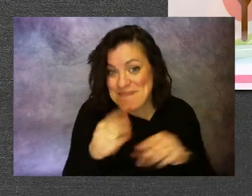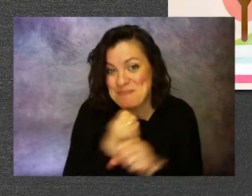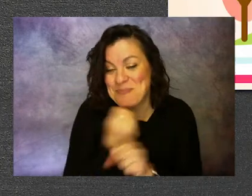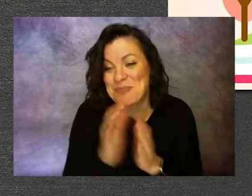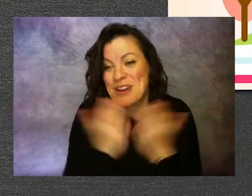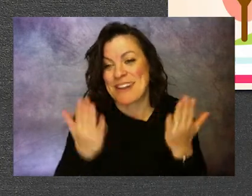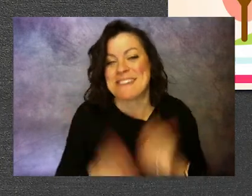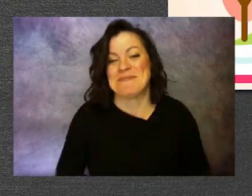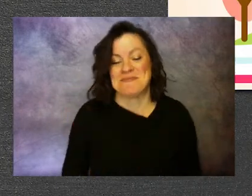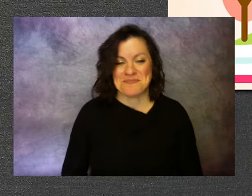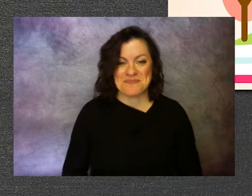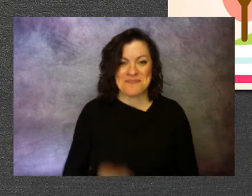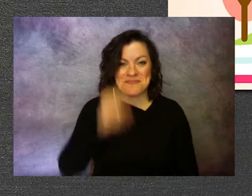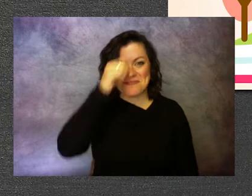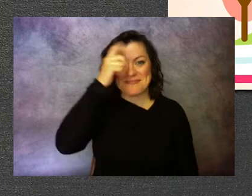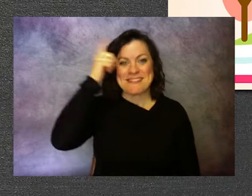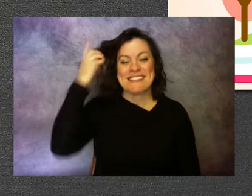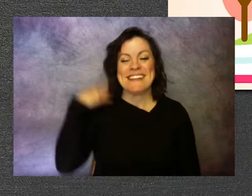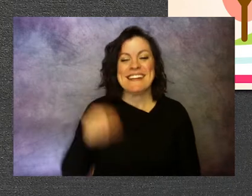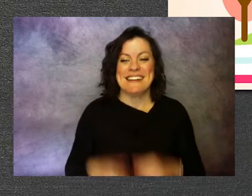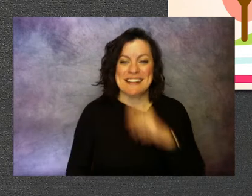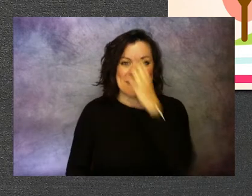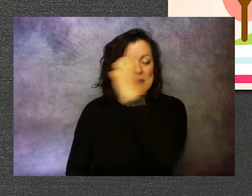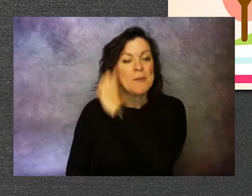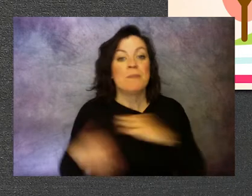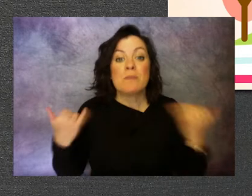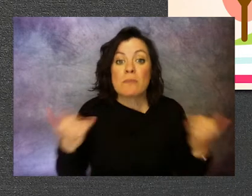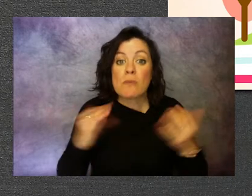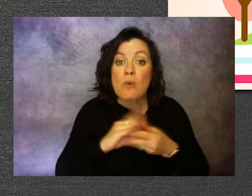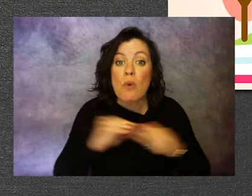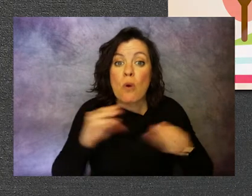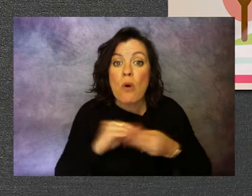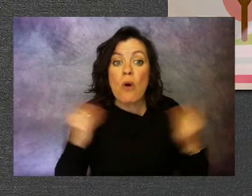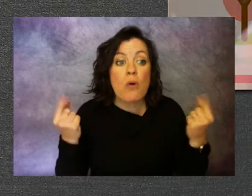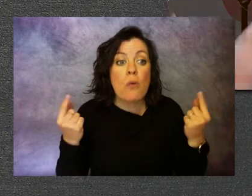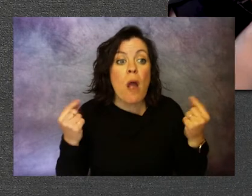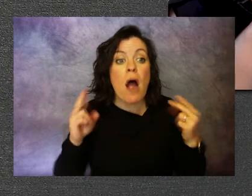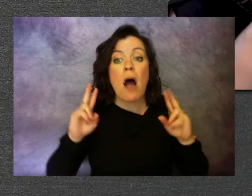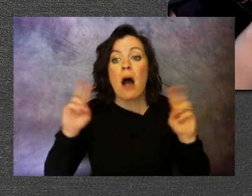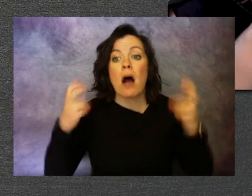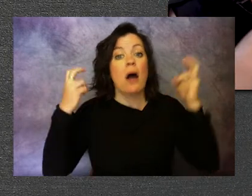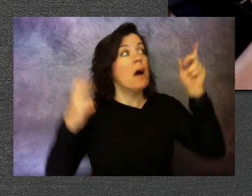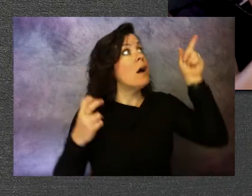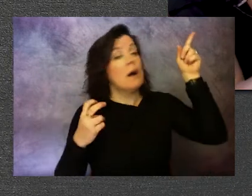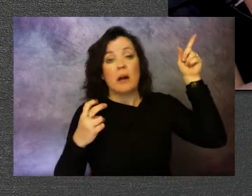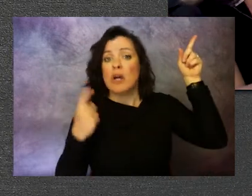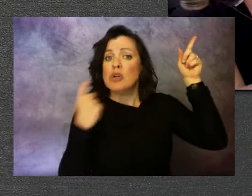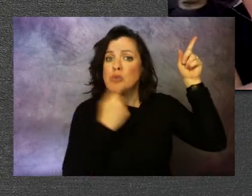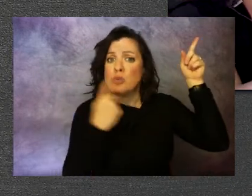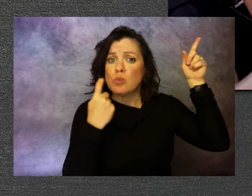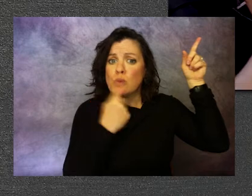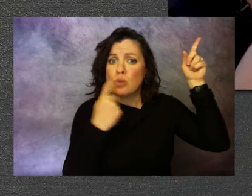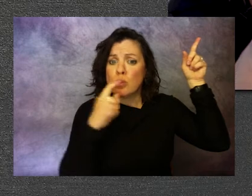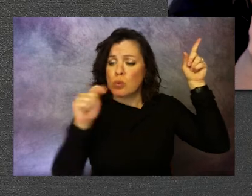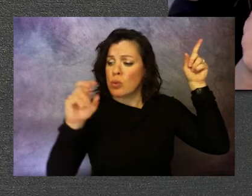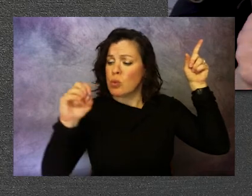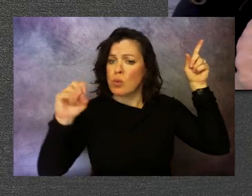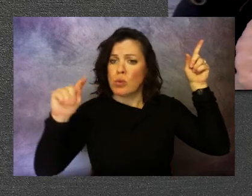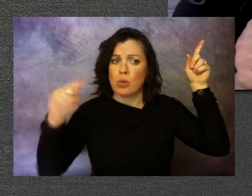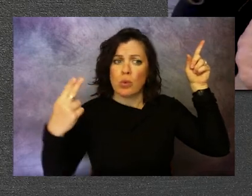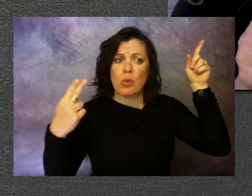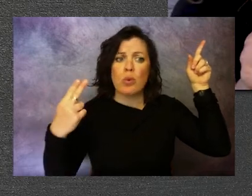I'll get the book. Our story today is called Tooth Trouble. You can see the